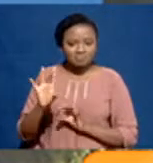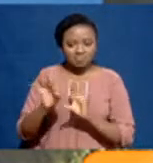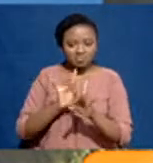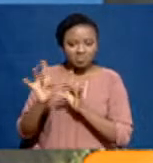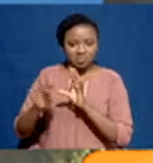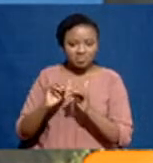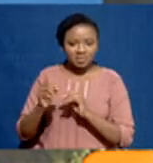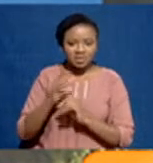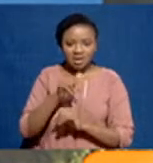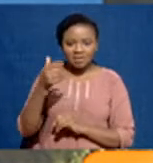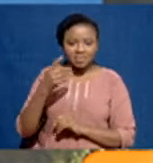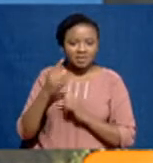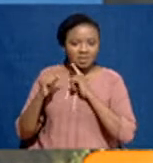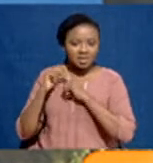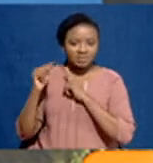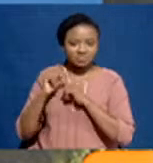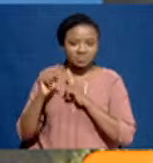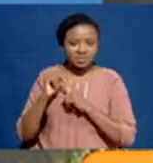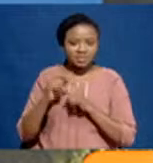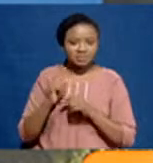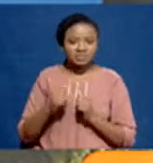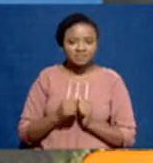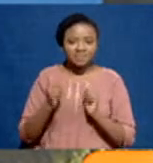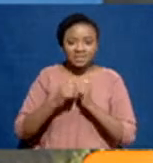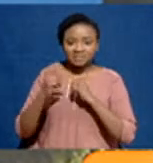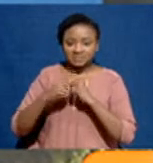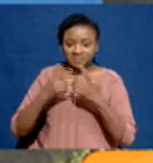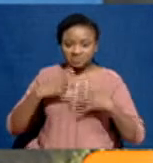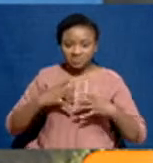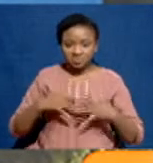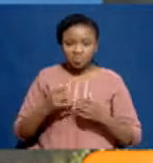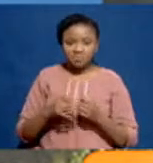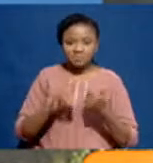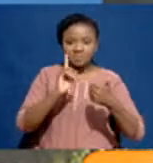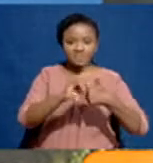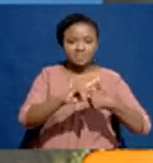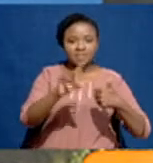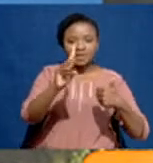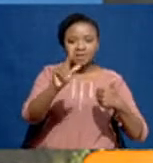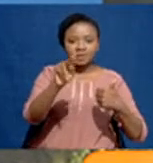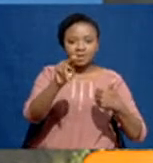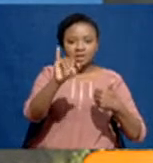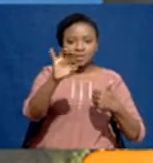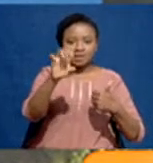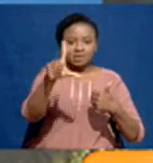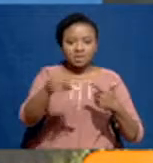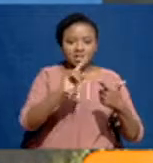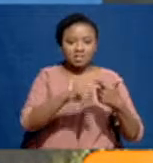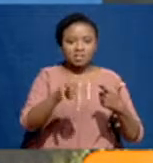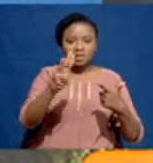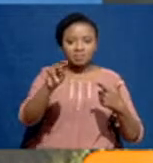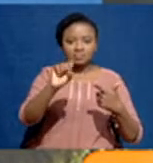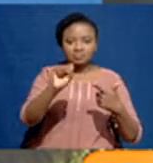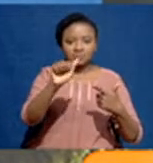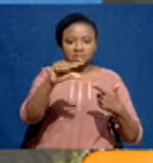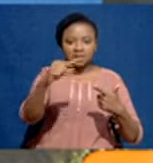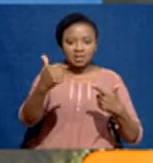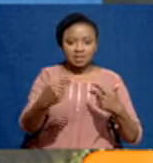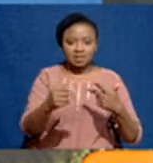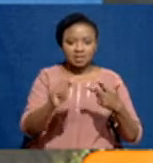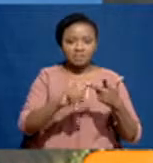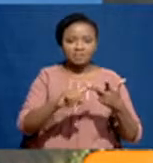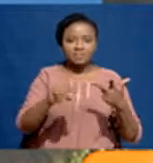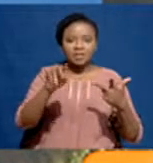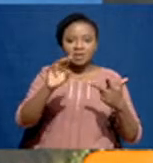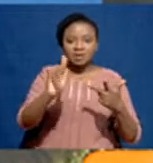new 17 faces unveiled ahead of the new season. Daniel Otieno, Darius Msaga, Khalid Juman and Oliver